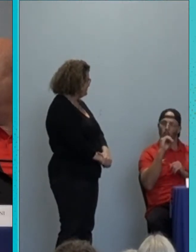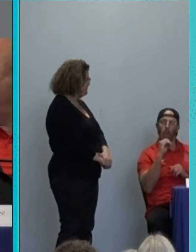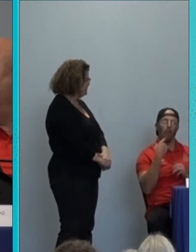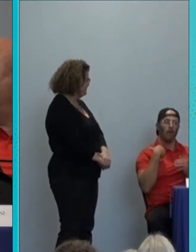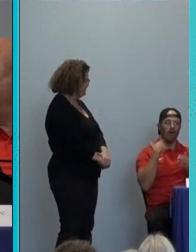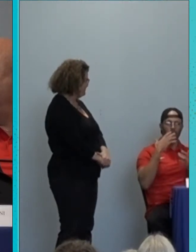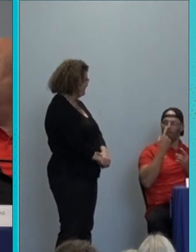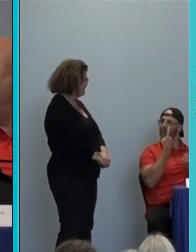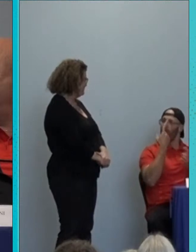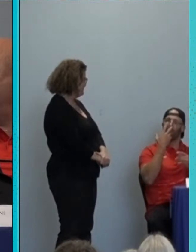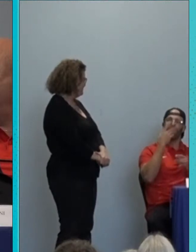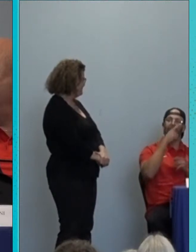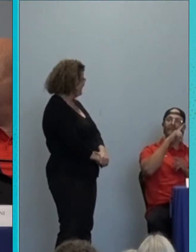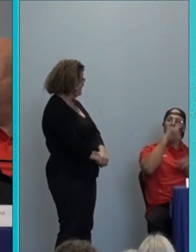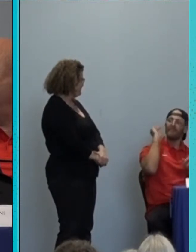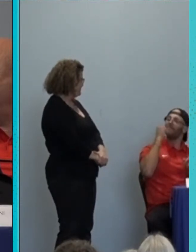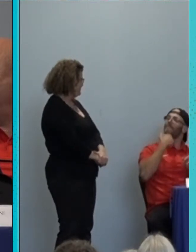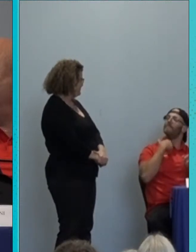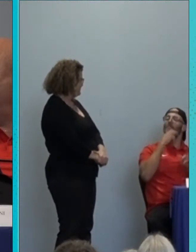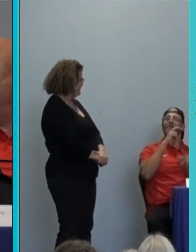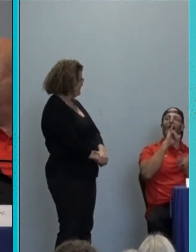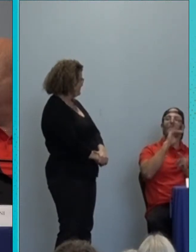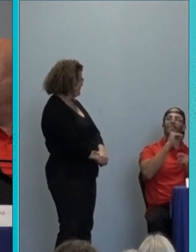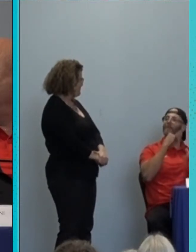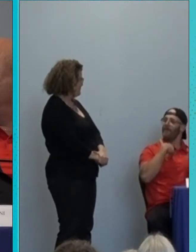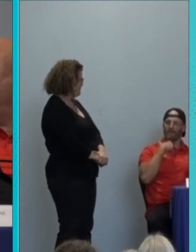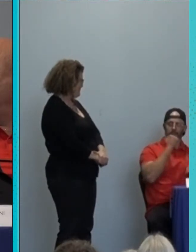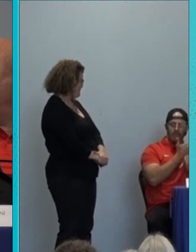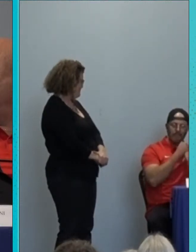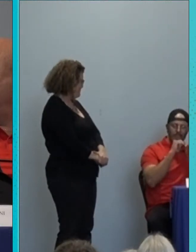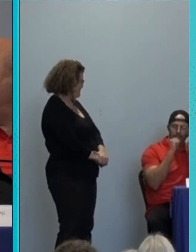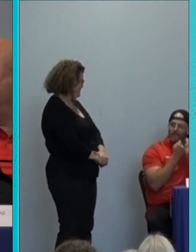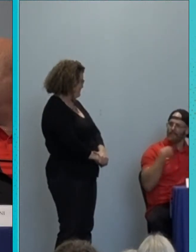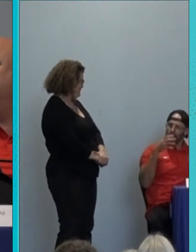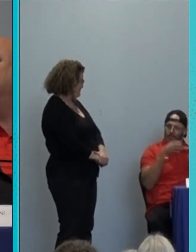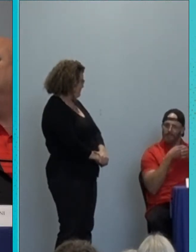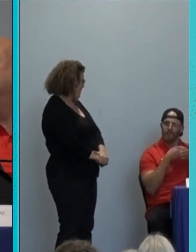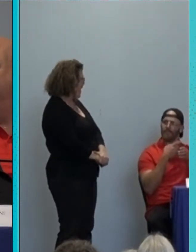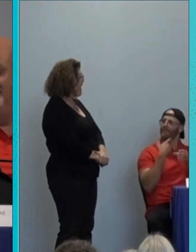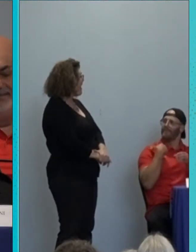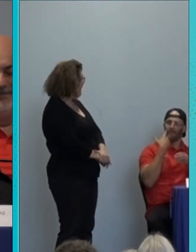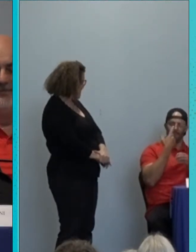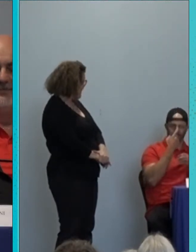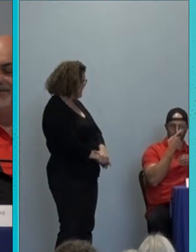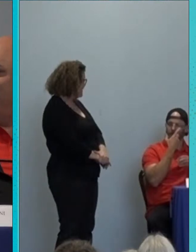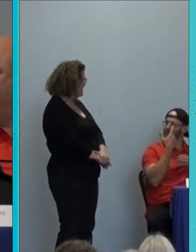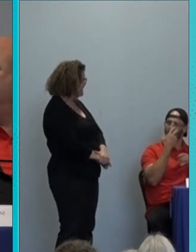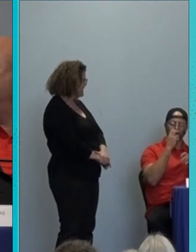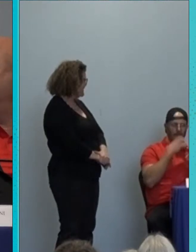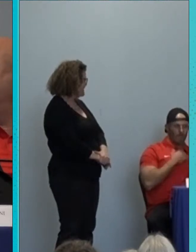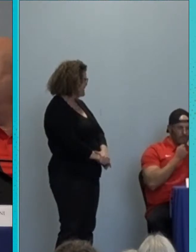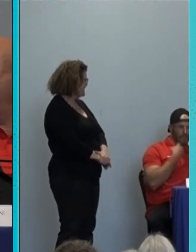the development of different positions and pieces of that, and so I knew I wanted to set up teams